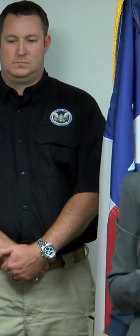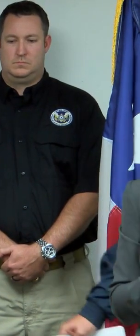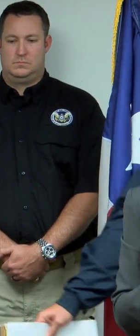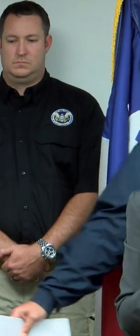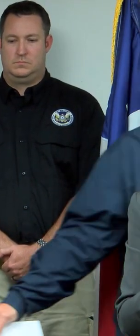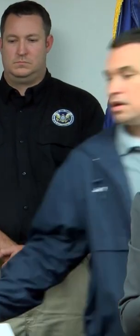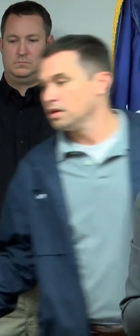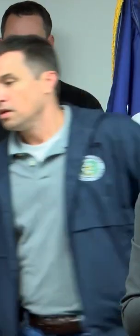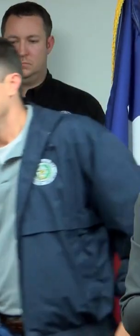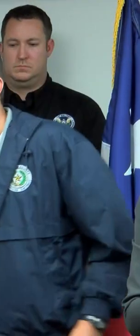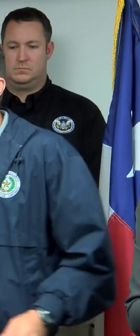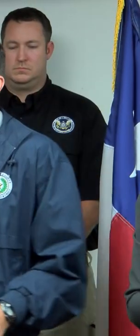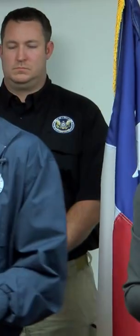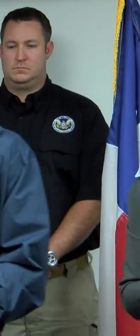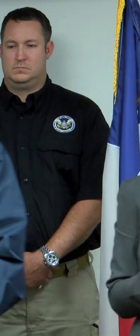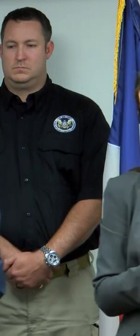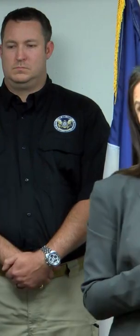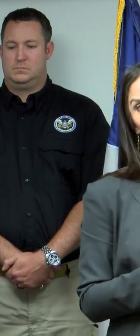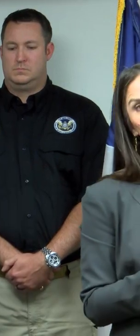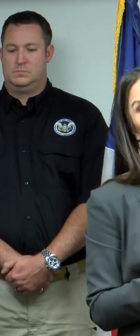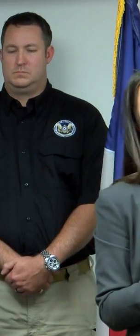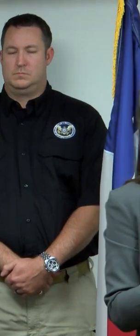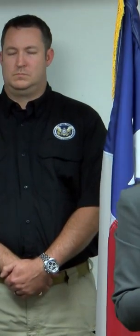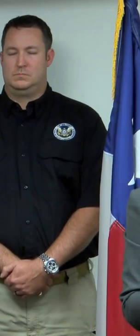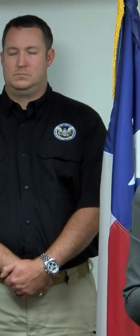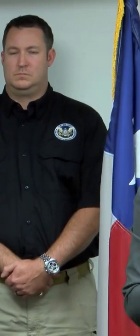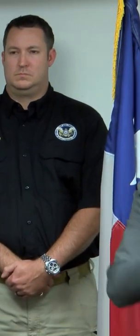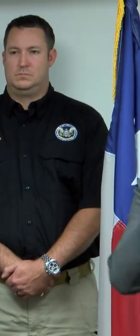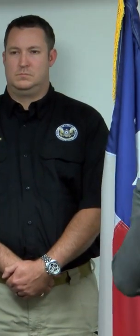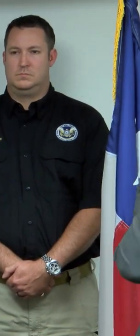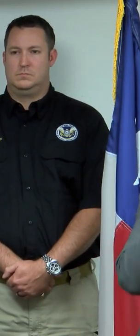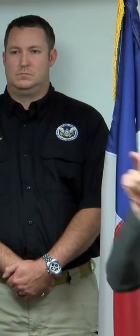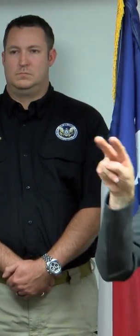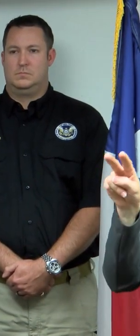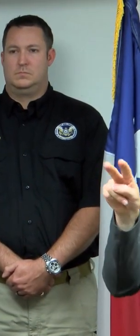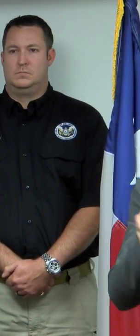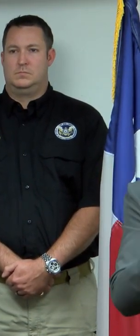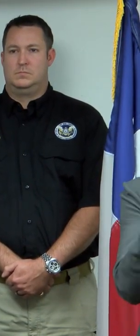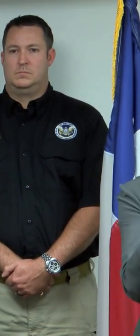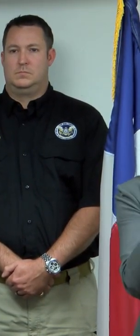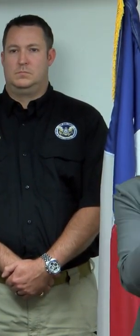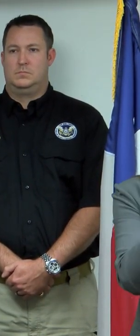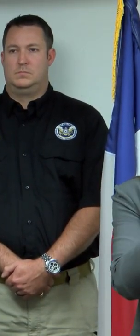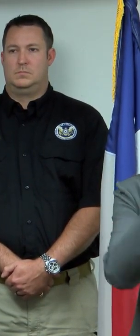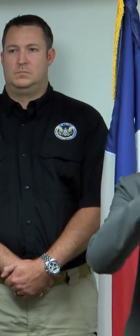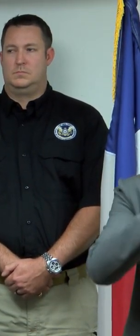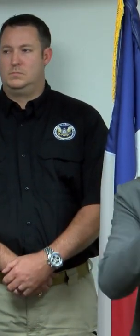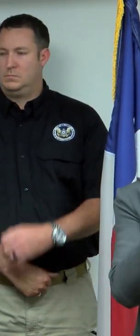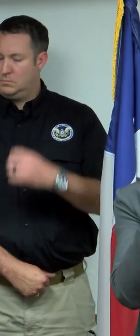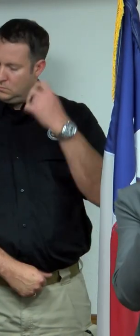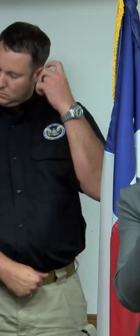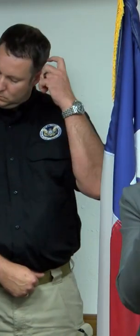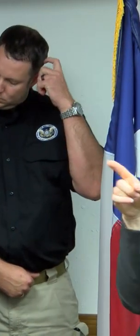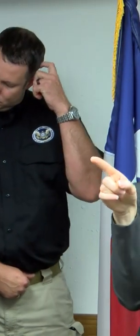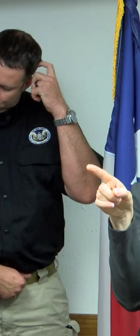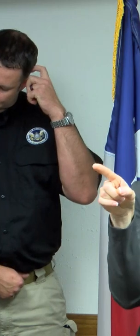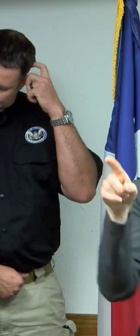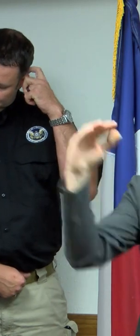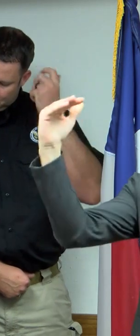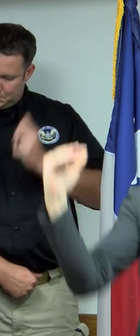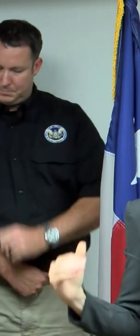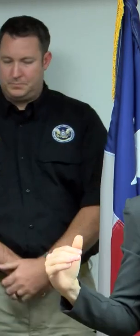Jeff, please. Sure. When we look upstream, again, we look at Hempstead. Hempstead has dropped 6 feet over the